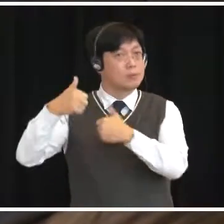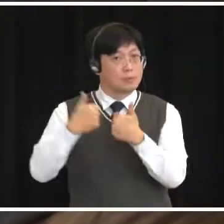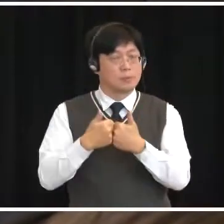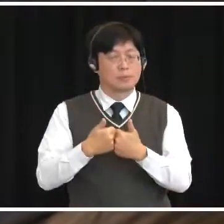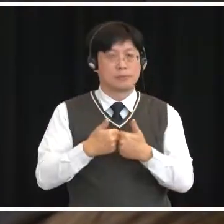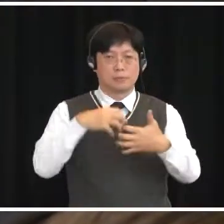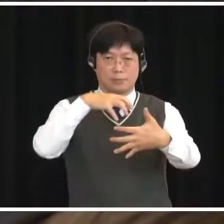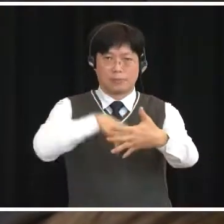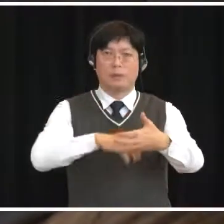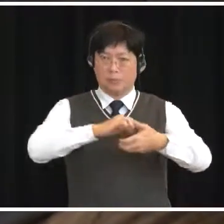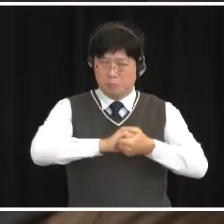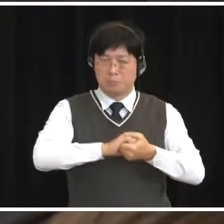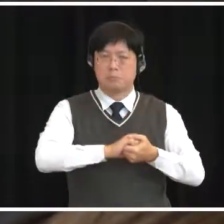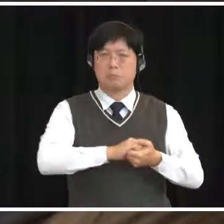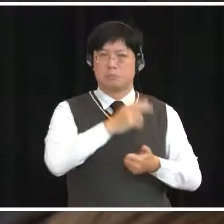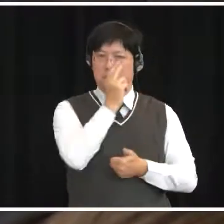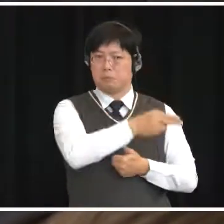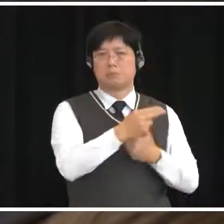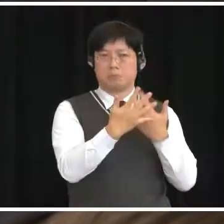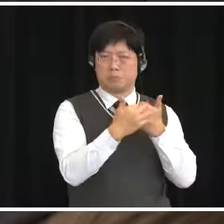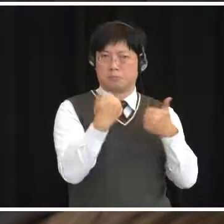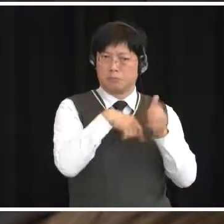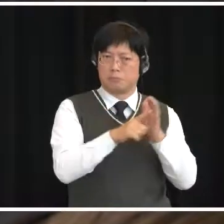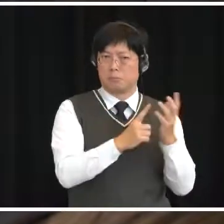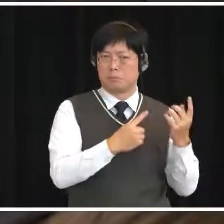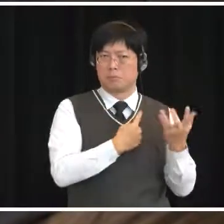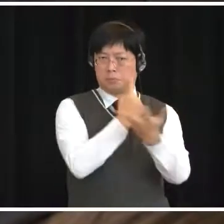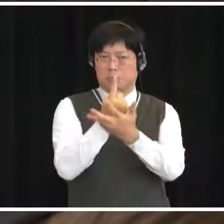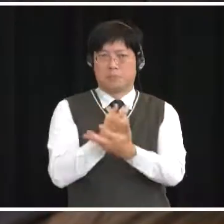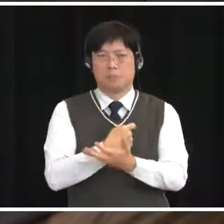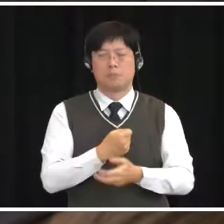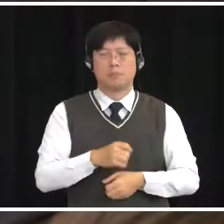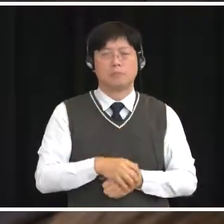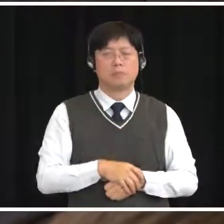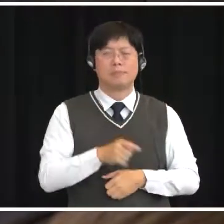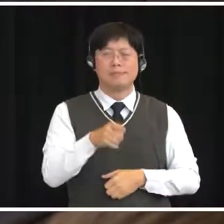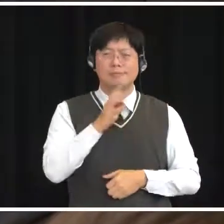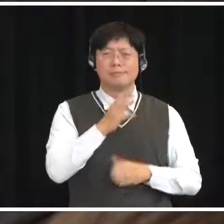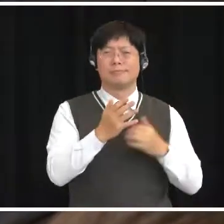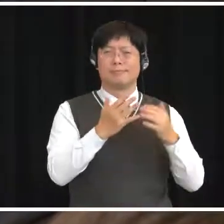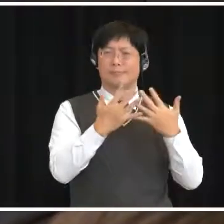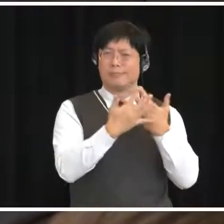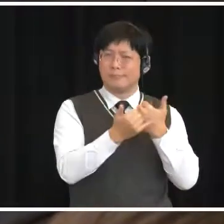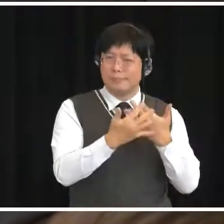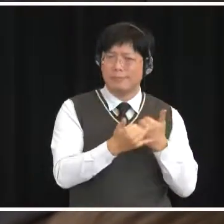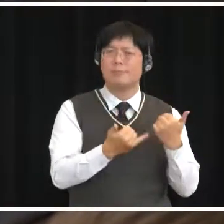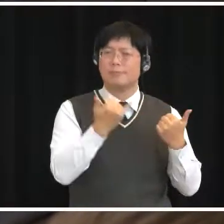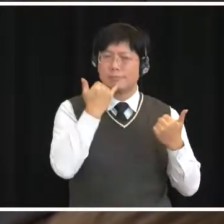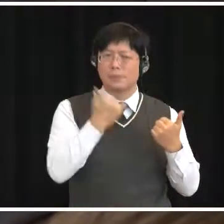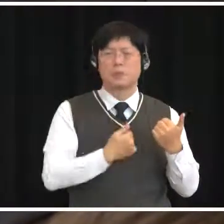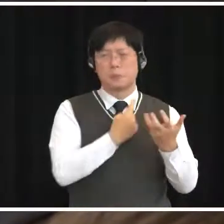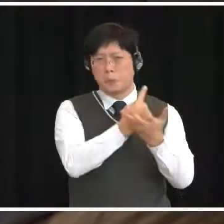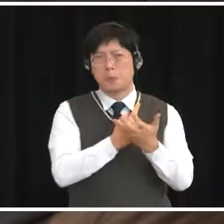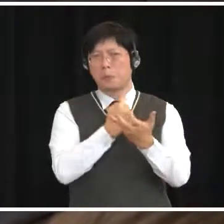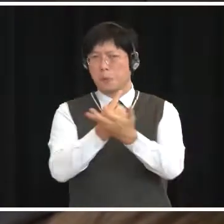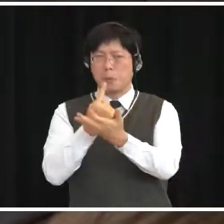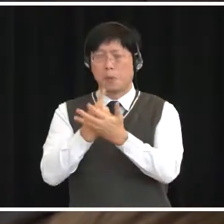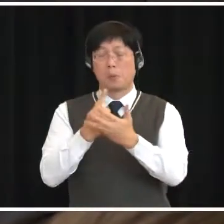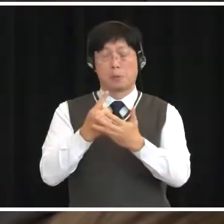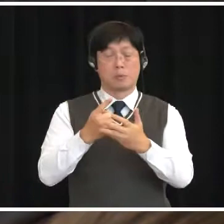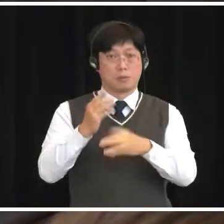the curriculum committee is having meetings, there have to be